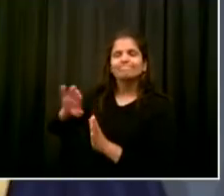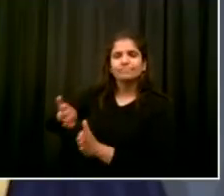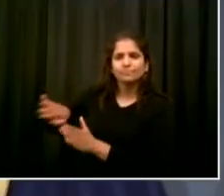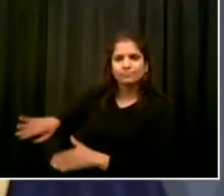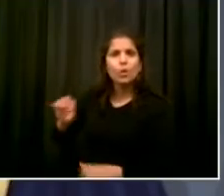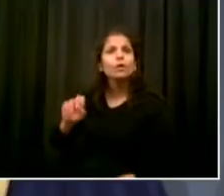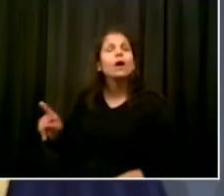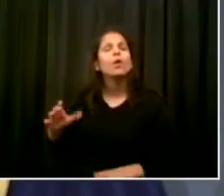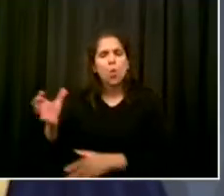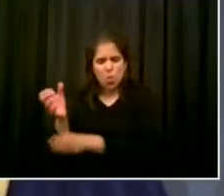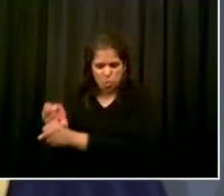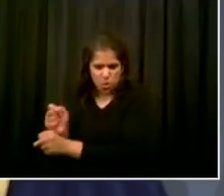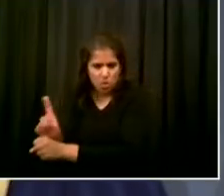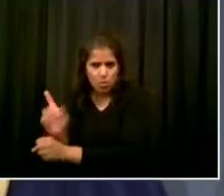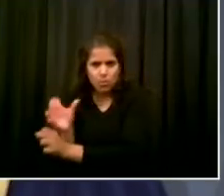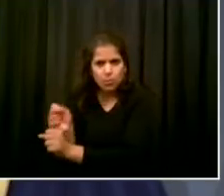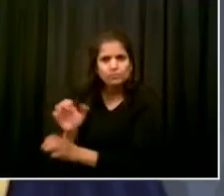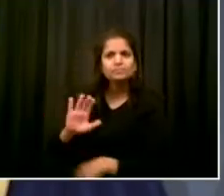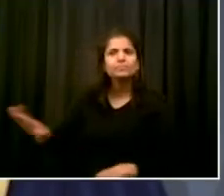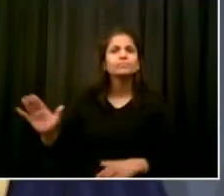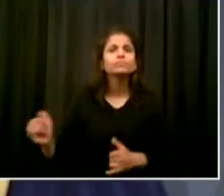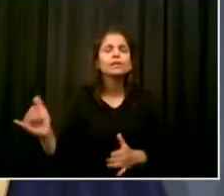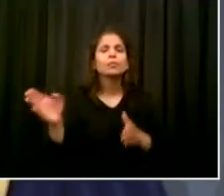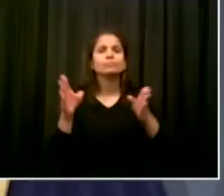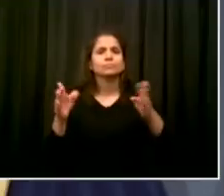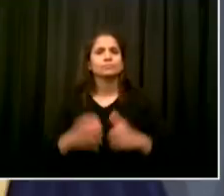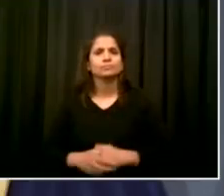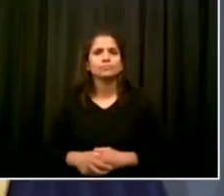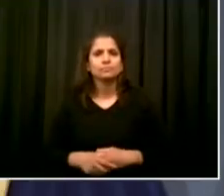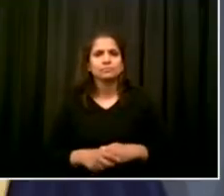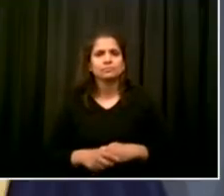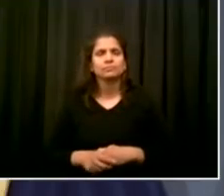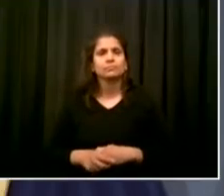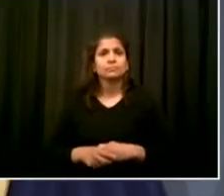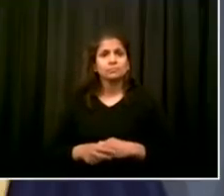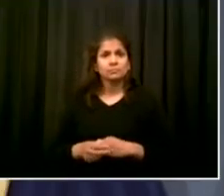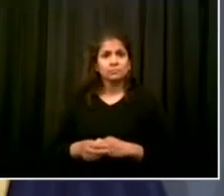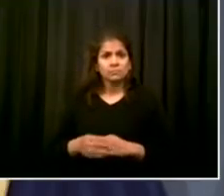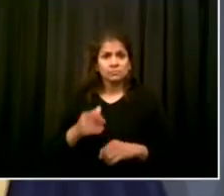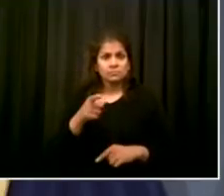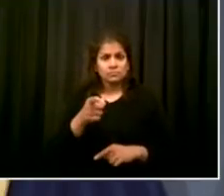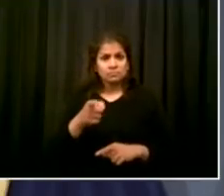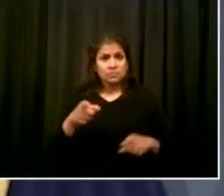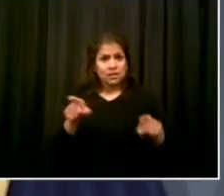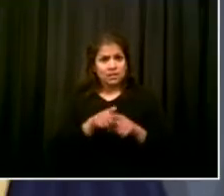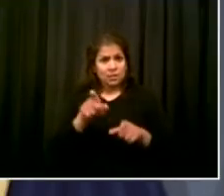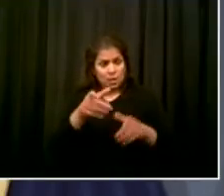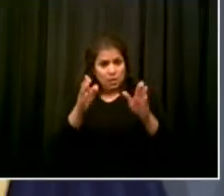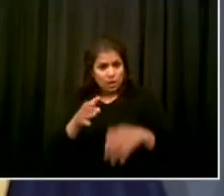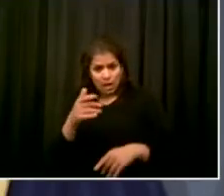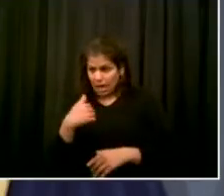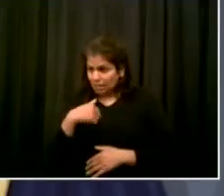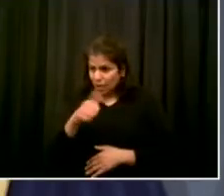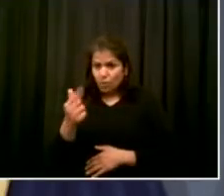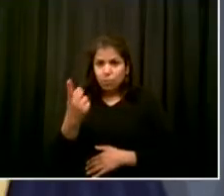you go to that, and then we will see if we can get Vicky right back.